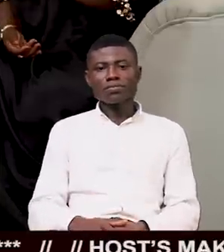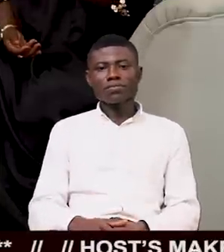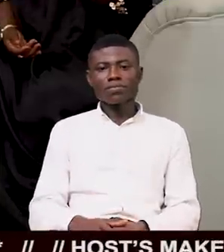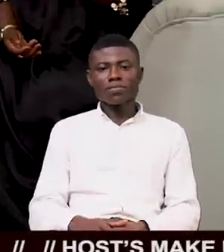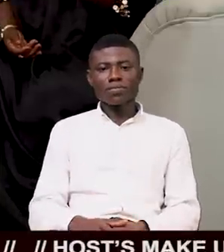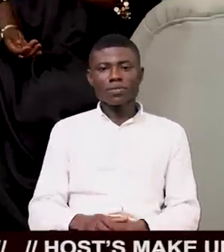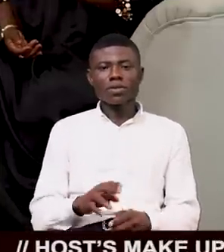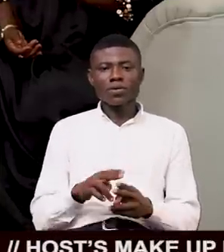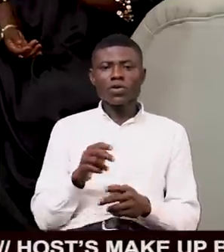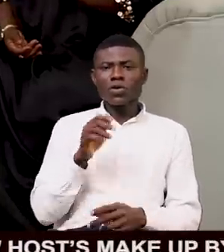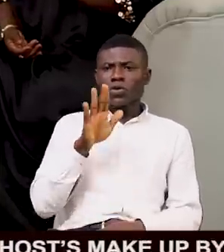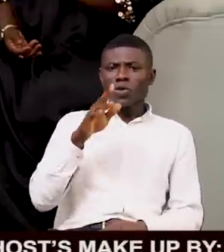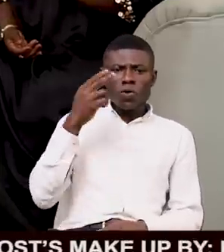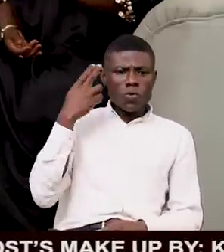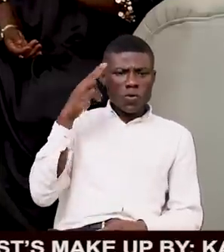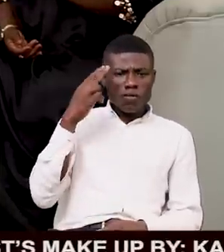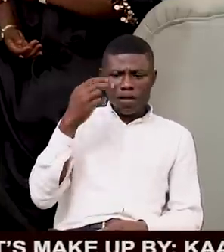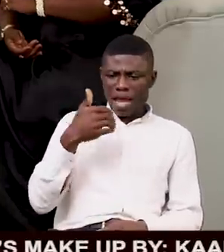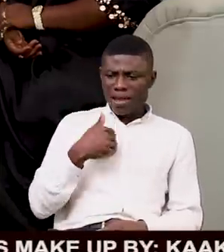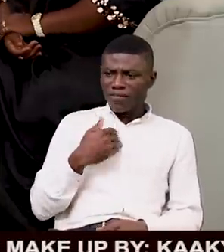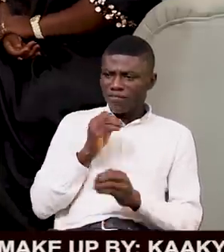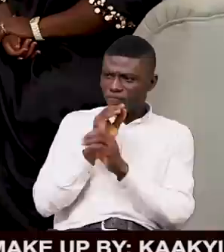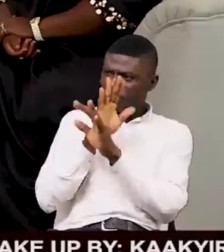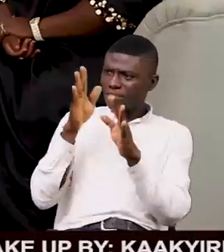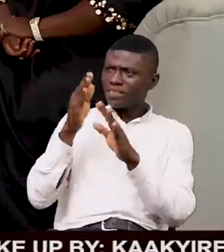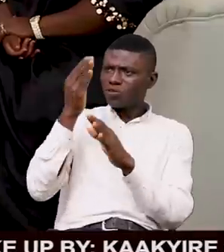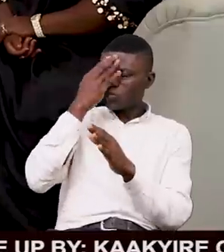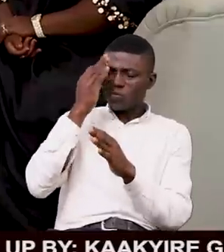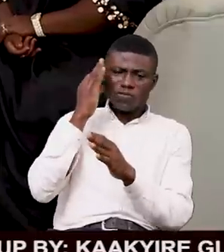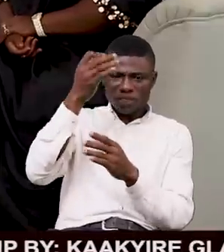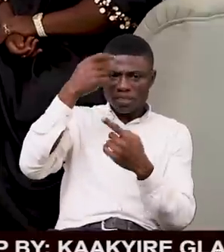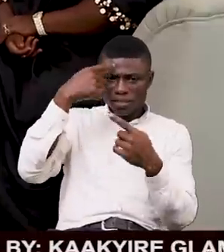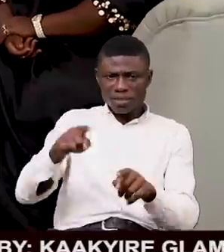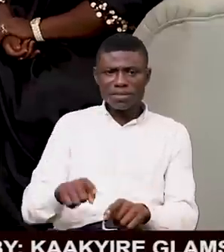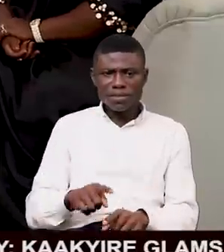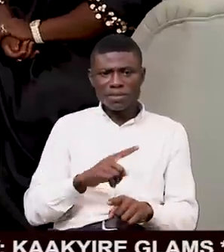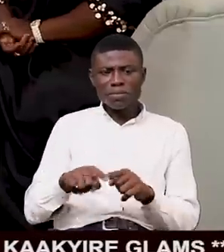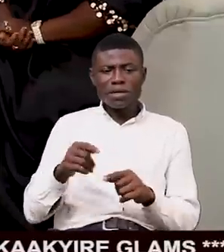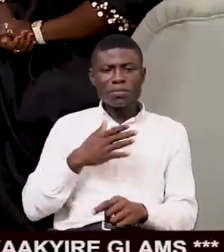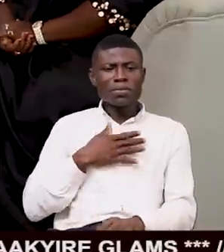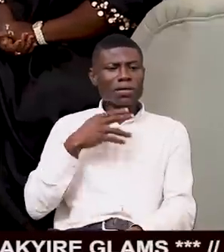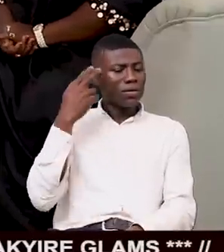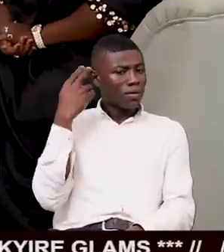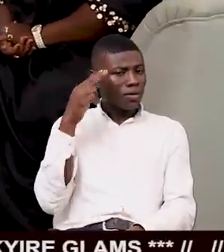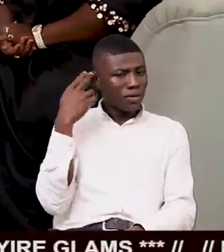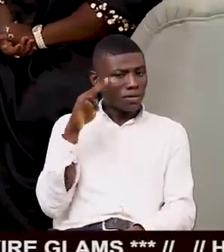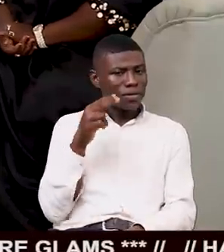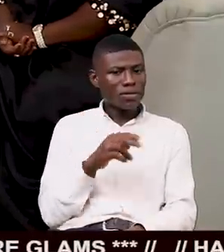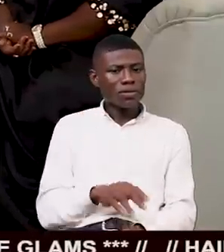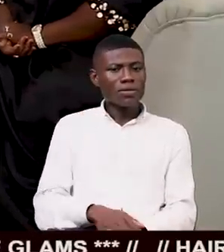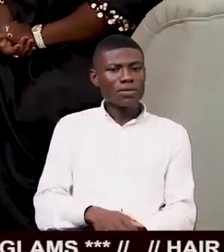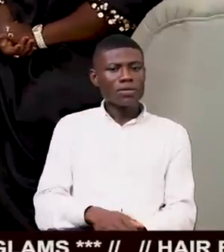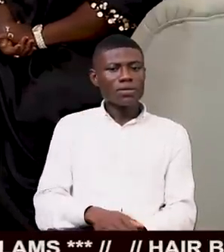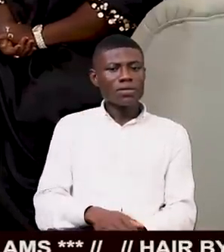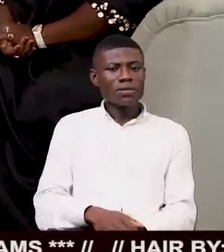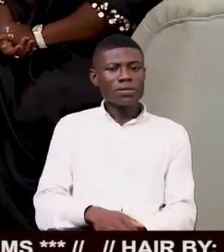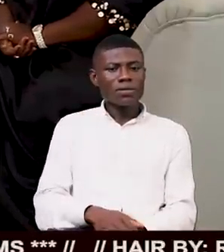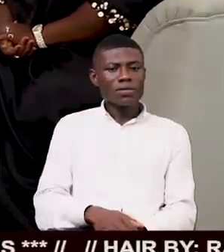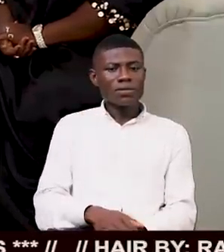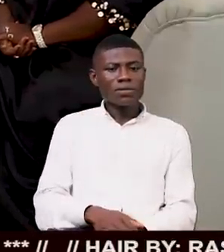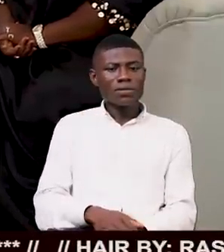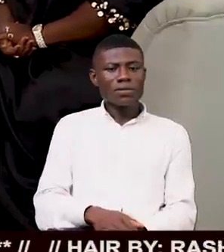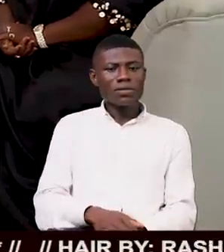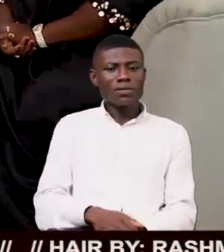na wo fa no wo vision o me che say eye nwanwa na unsa na me wo fa so one na ye me husband ne papa